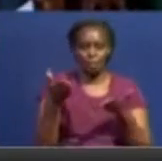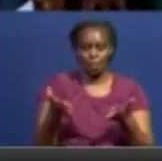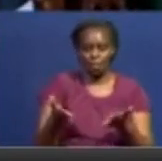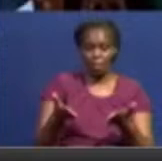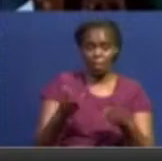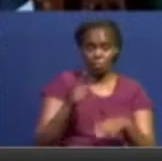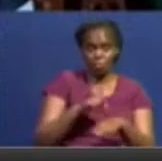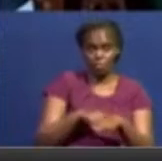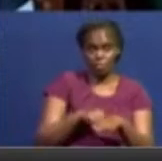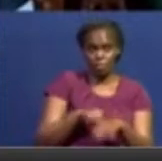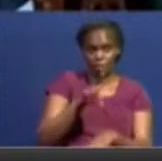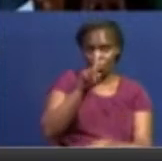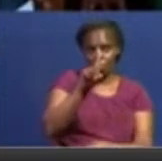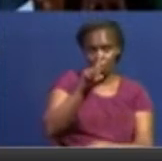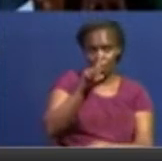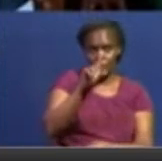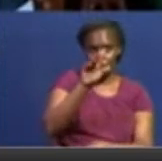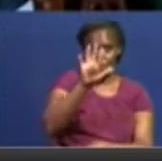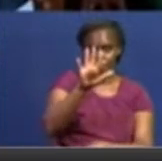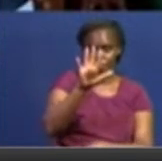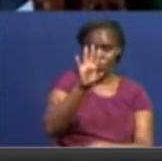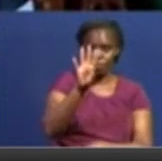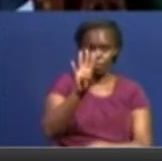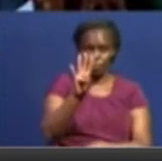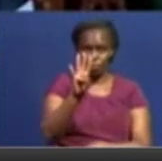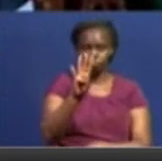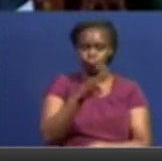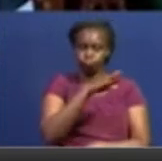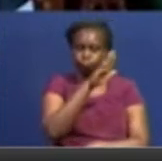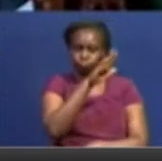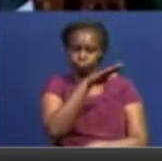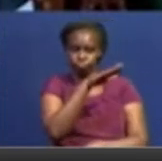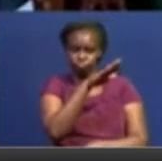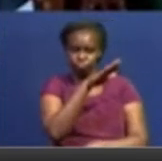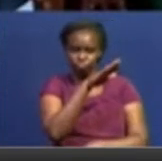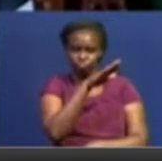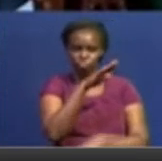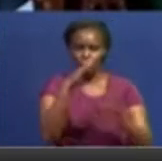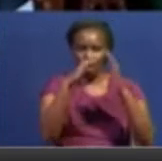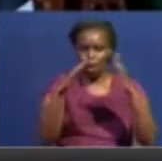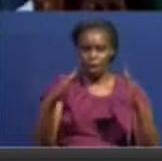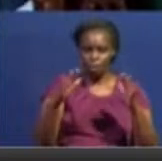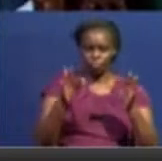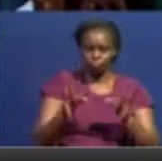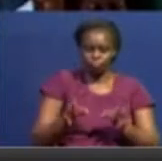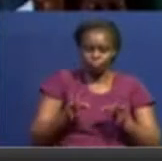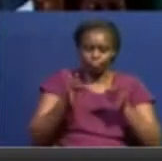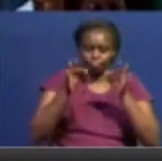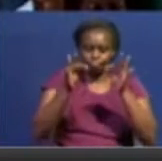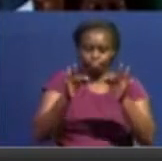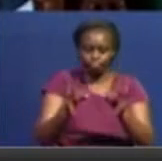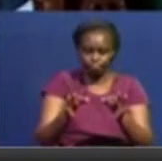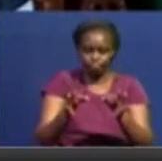now 1:54 p.m. and the House will adjourn